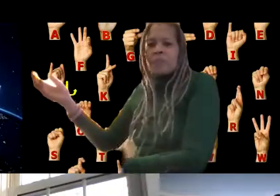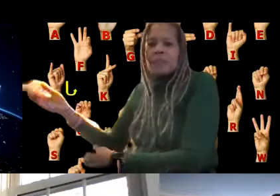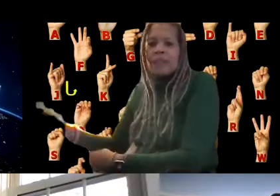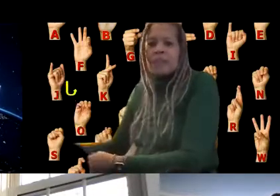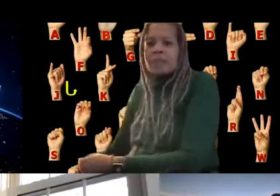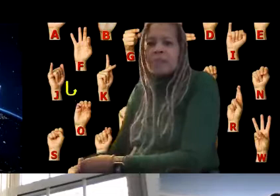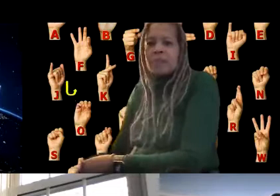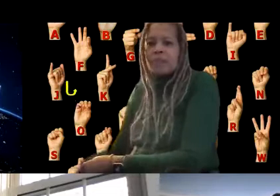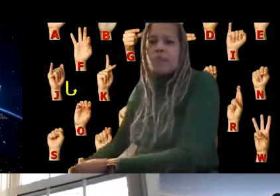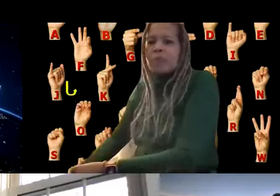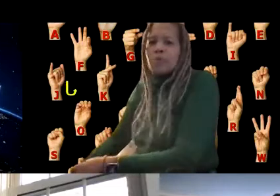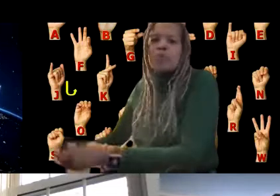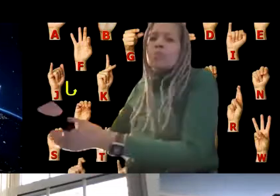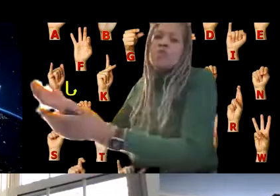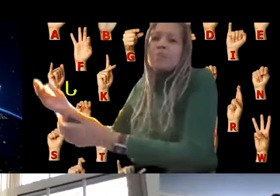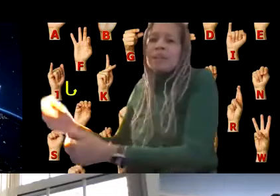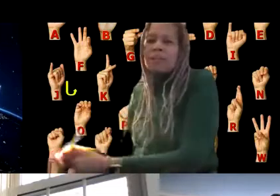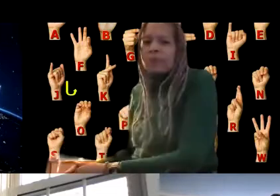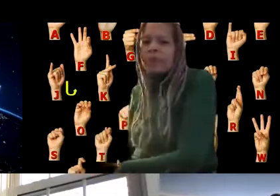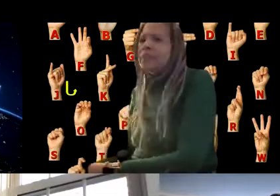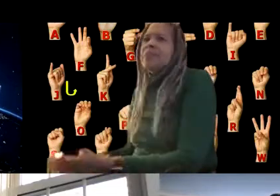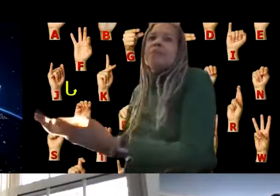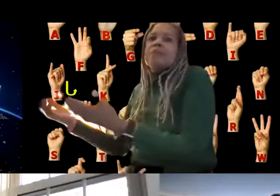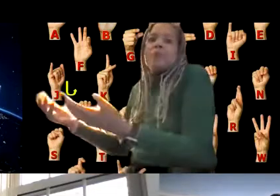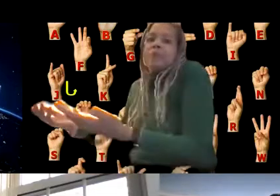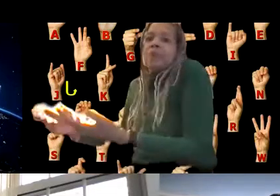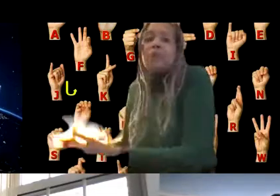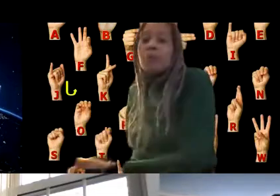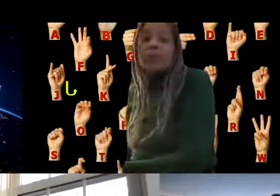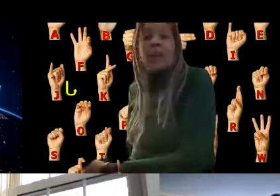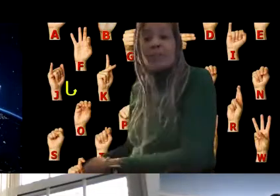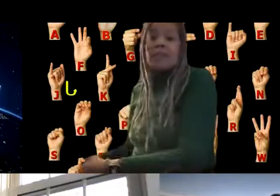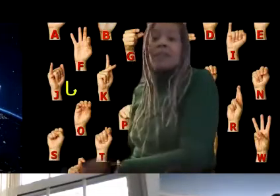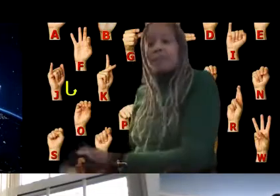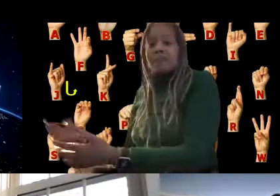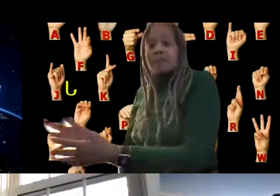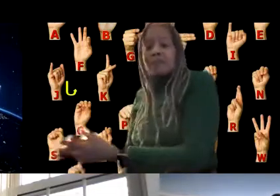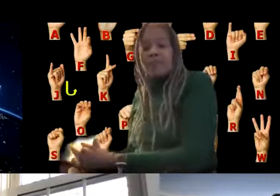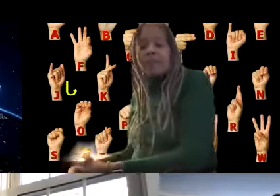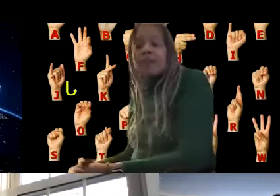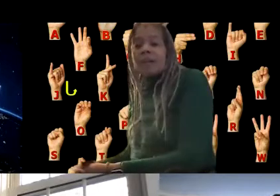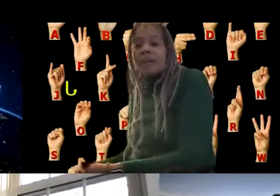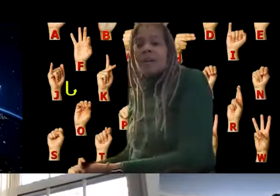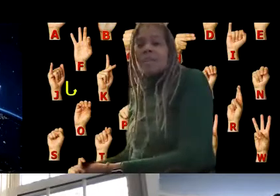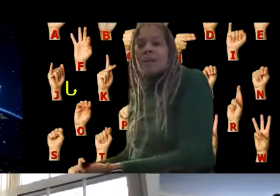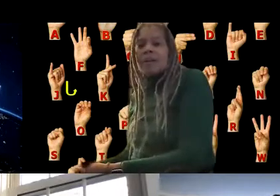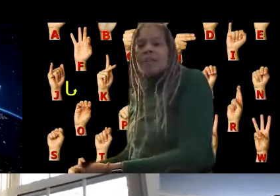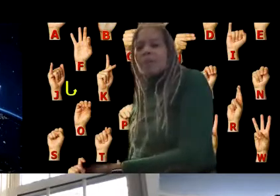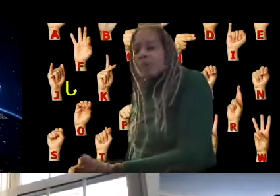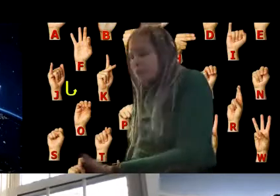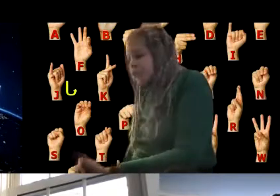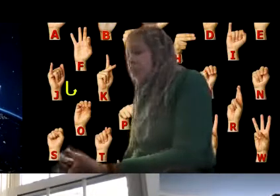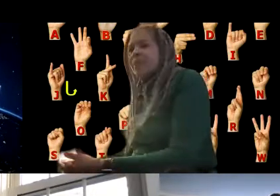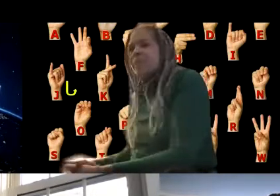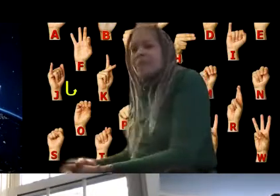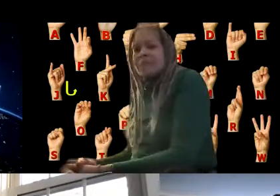something that comes out on the Forbes of who's the richest man in the world. Whoever that is, good luck. But